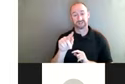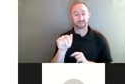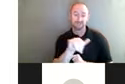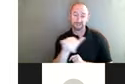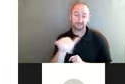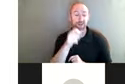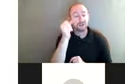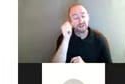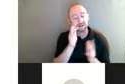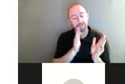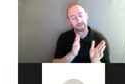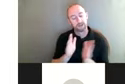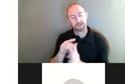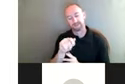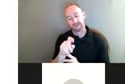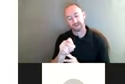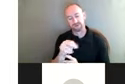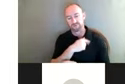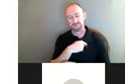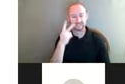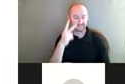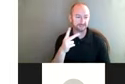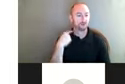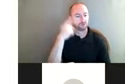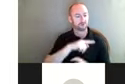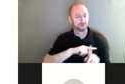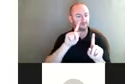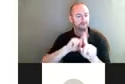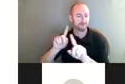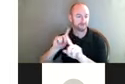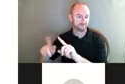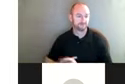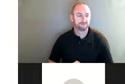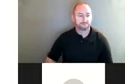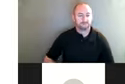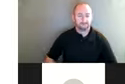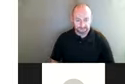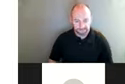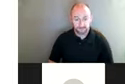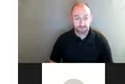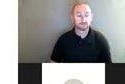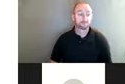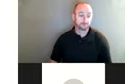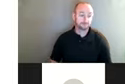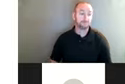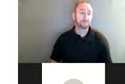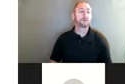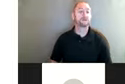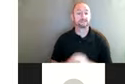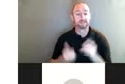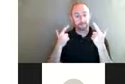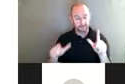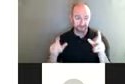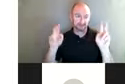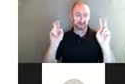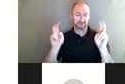It's just the pattern that we perceive that varies. And this is a big cartographic license issue. I mean,